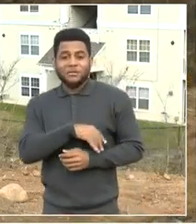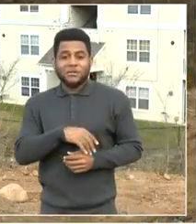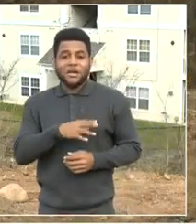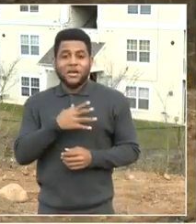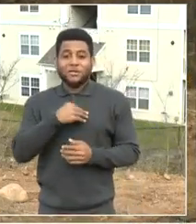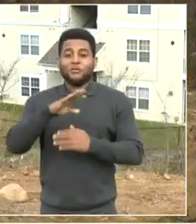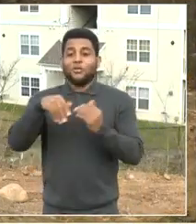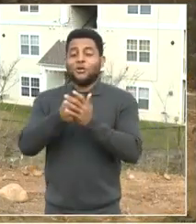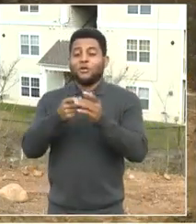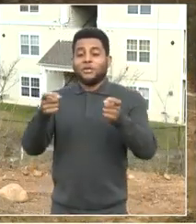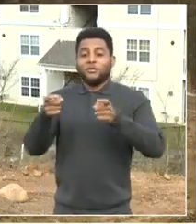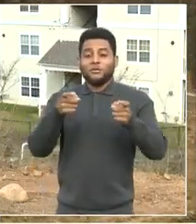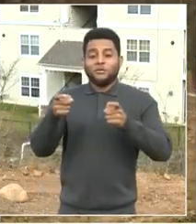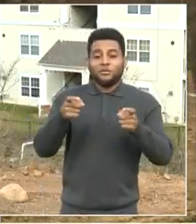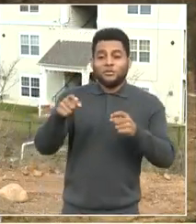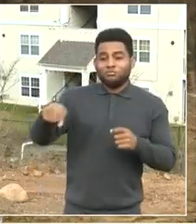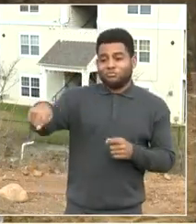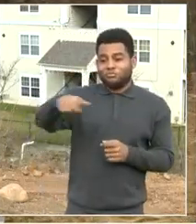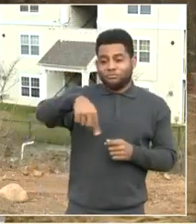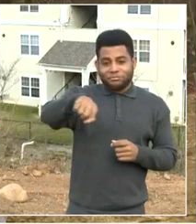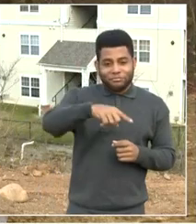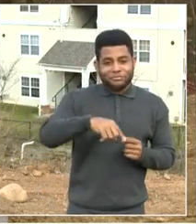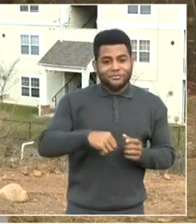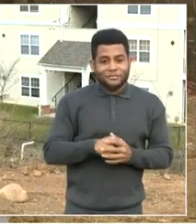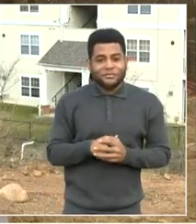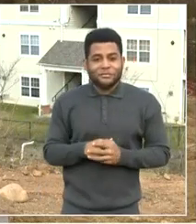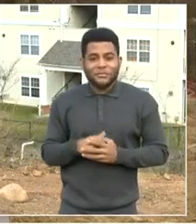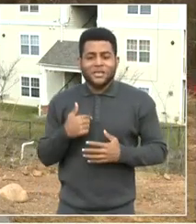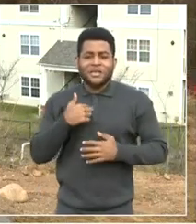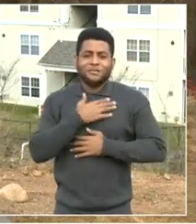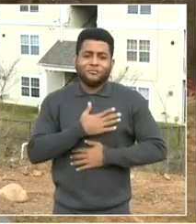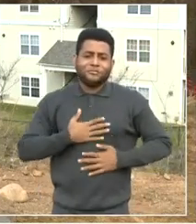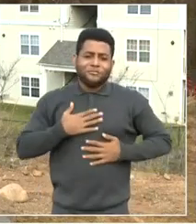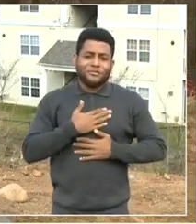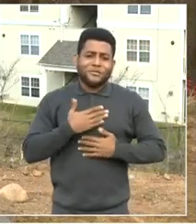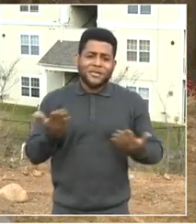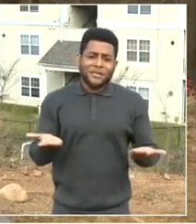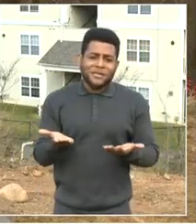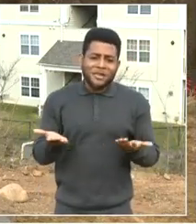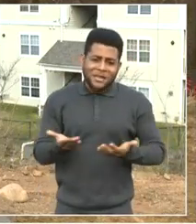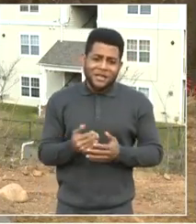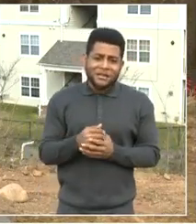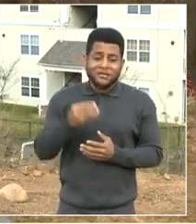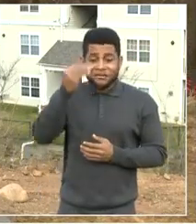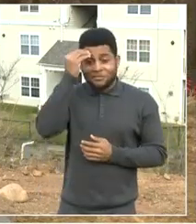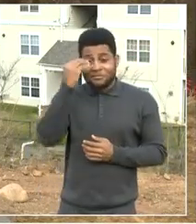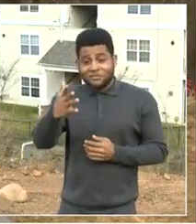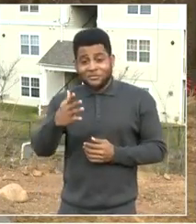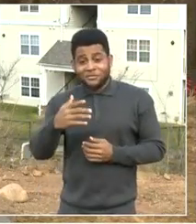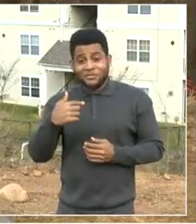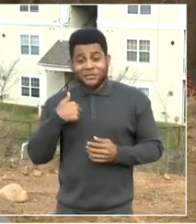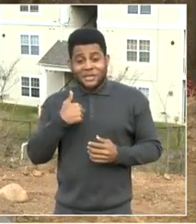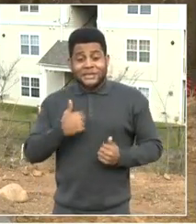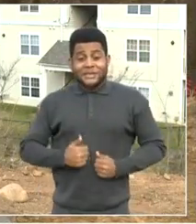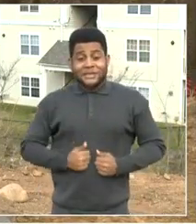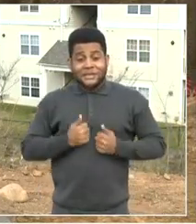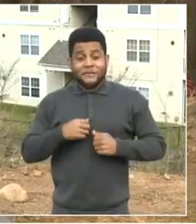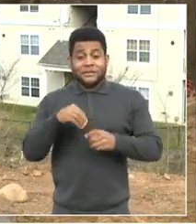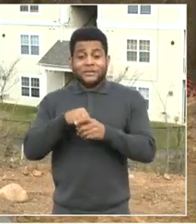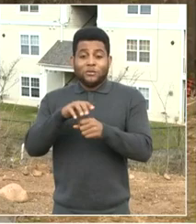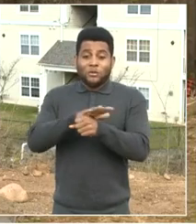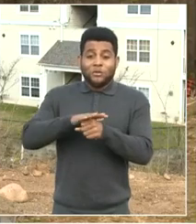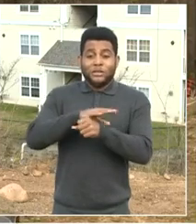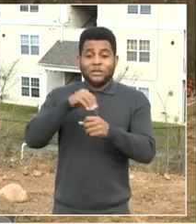Faucio. It's certainly my pleasure to be with you all today. I stand with you as a longtime resident of Ward 8, but also as a